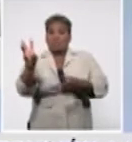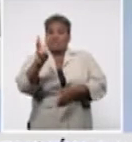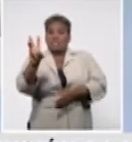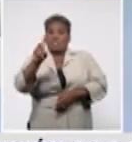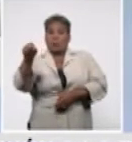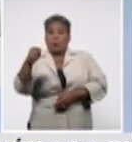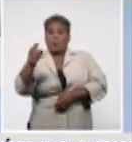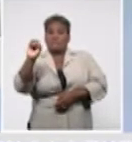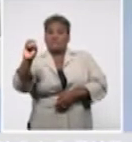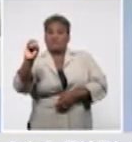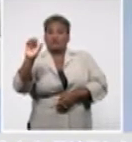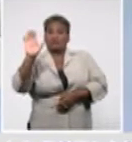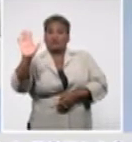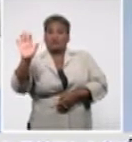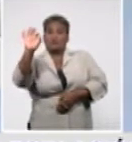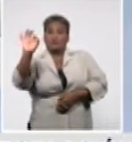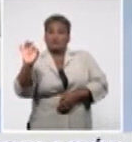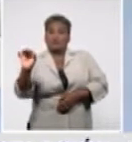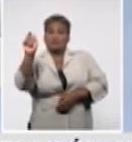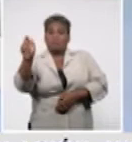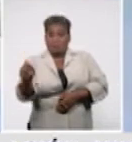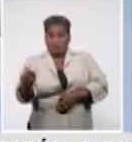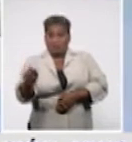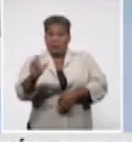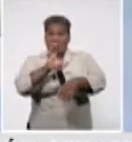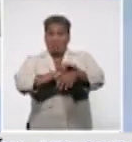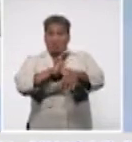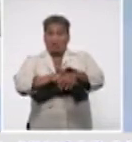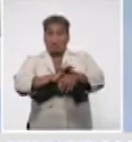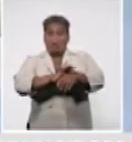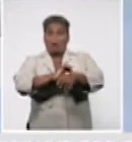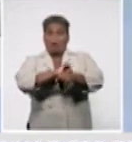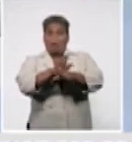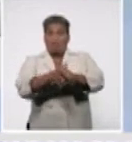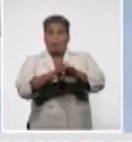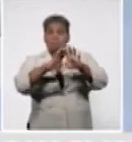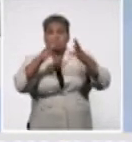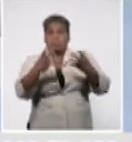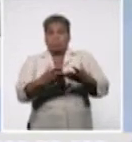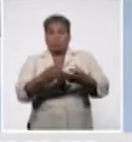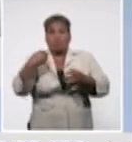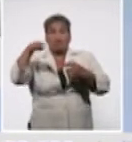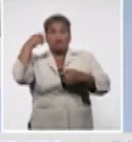1,761 people died yesterday. Thus, the region accumulates